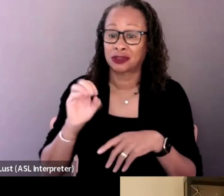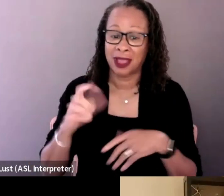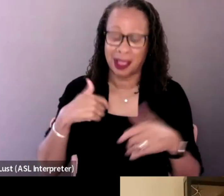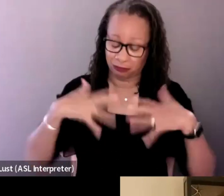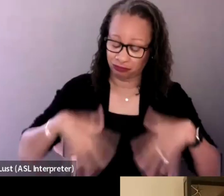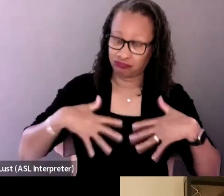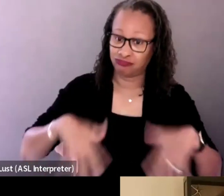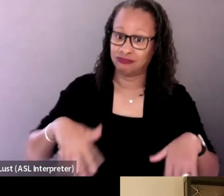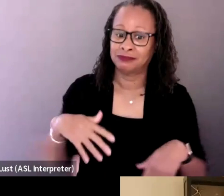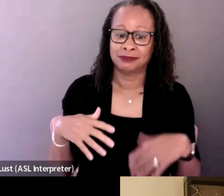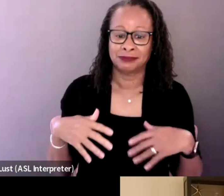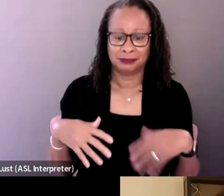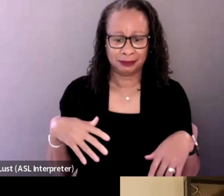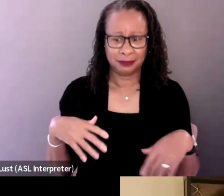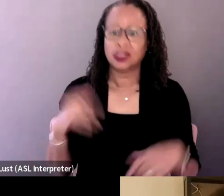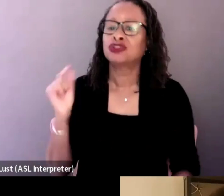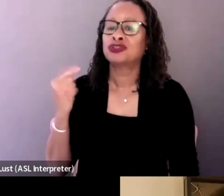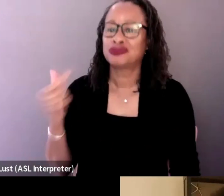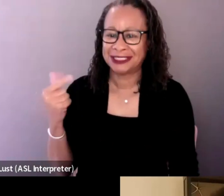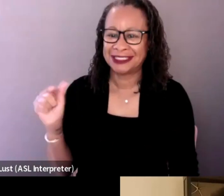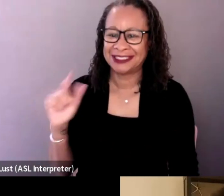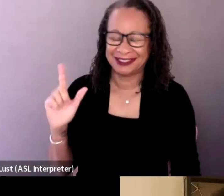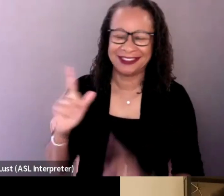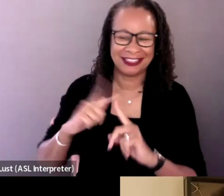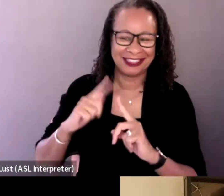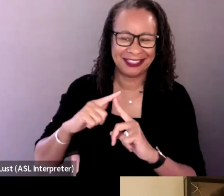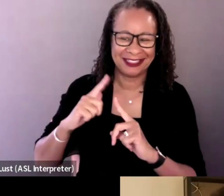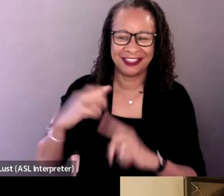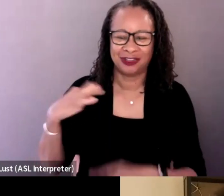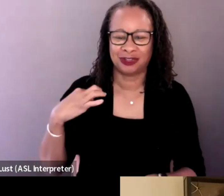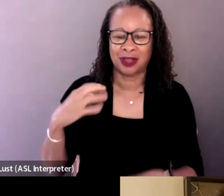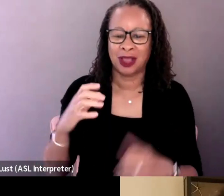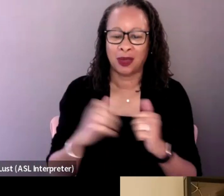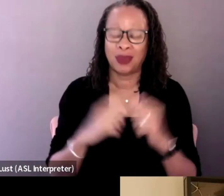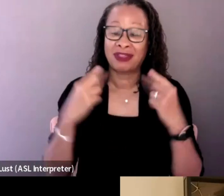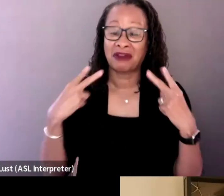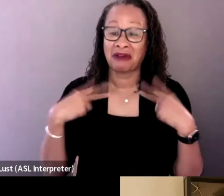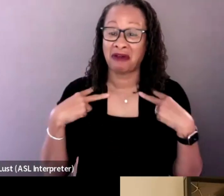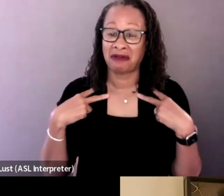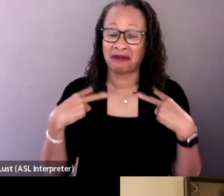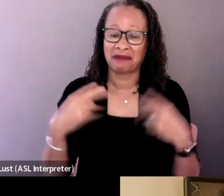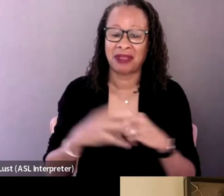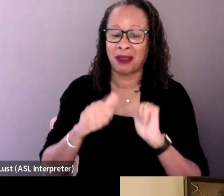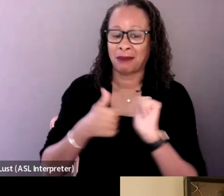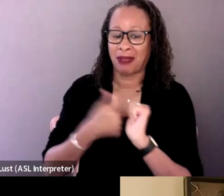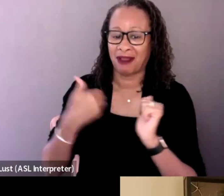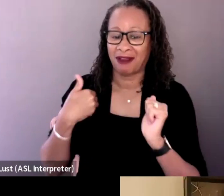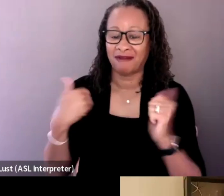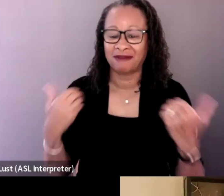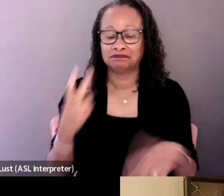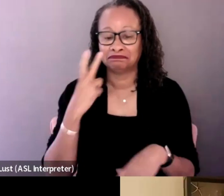wearing a green t-shirt with a collar, and behind me there